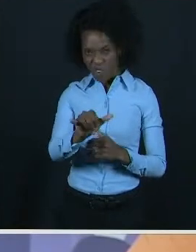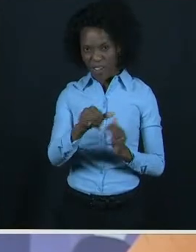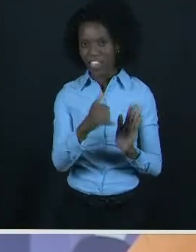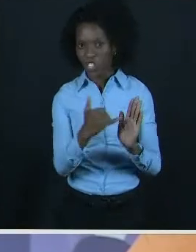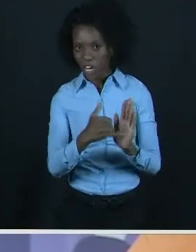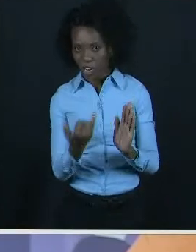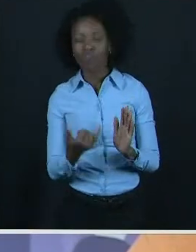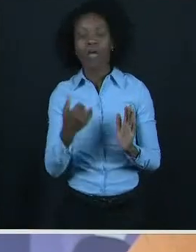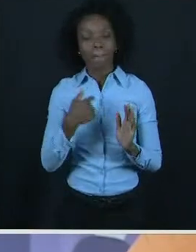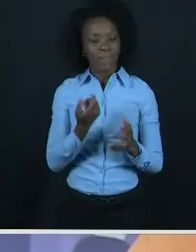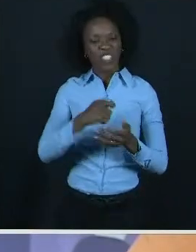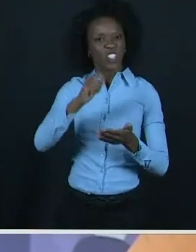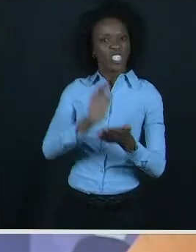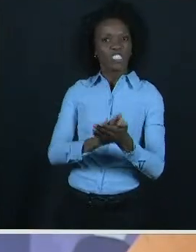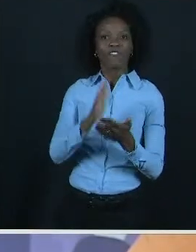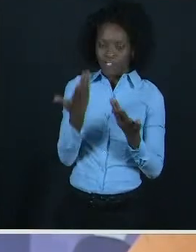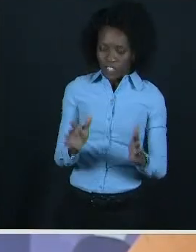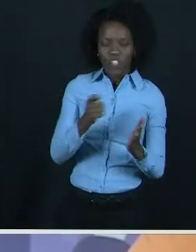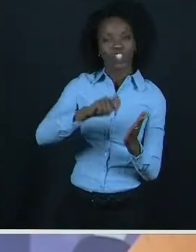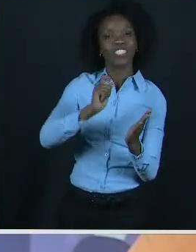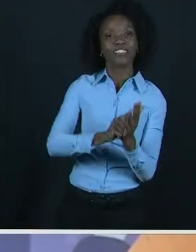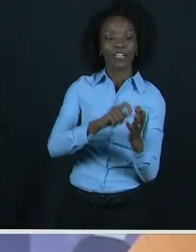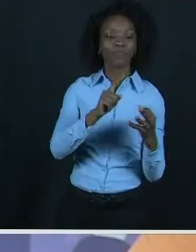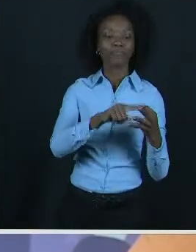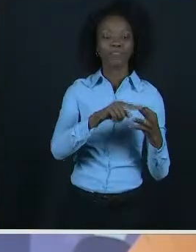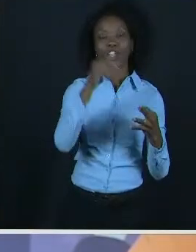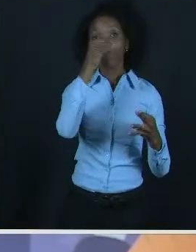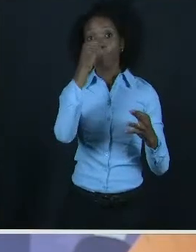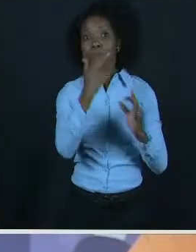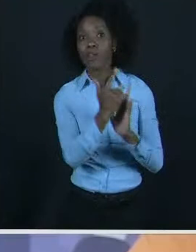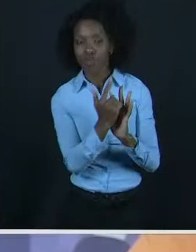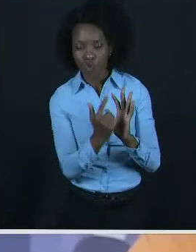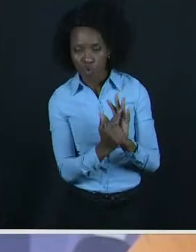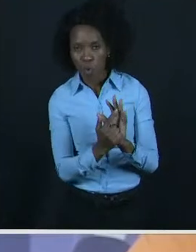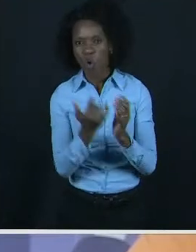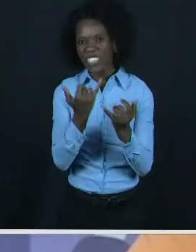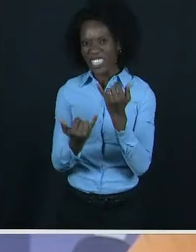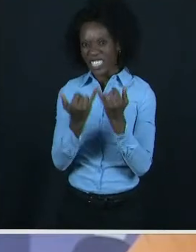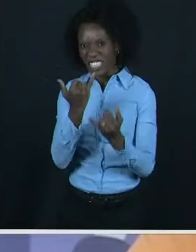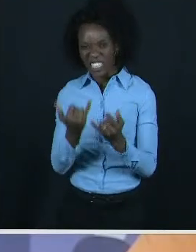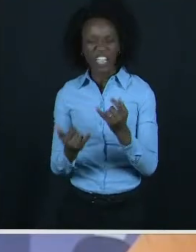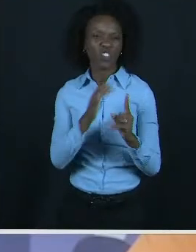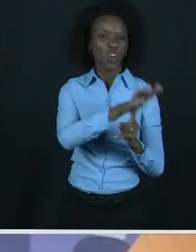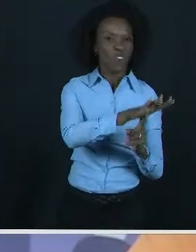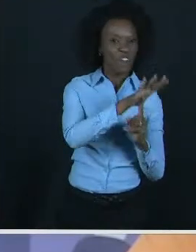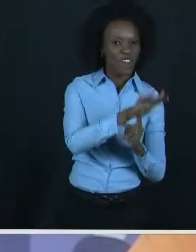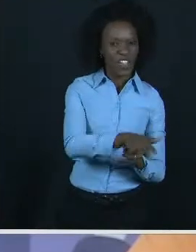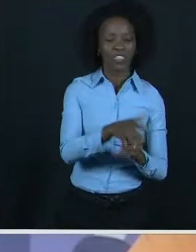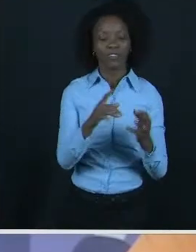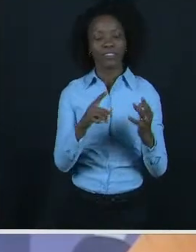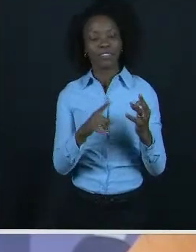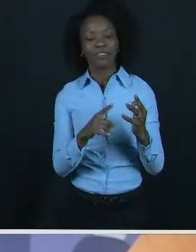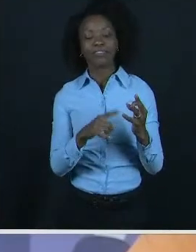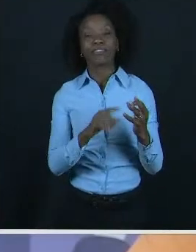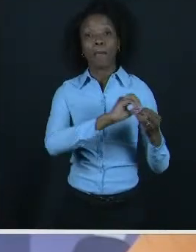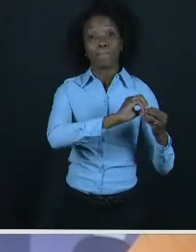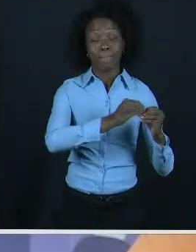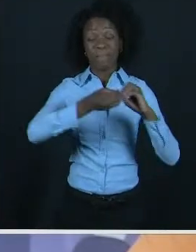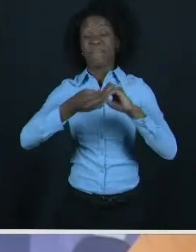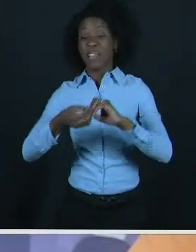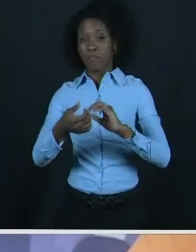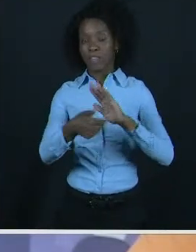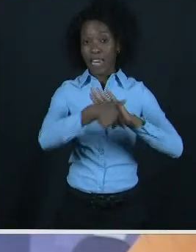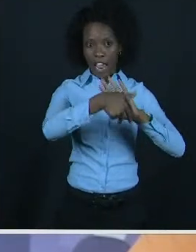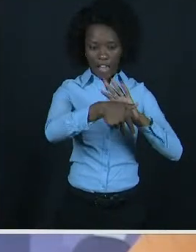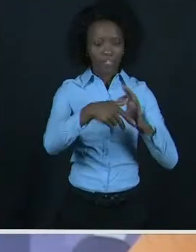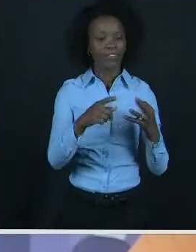legislation, namely the Criminal Law Sexual Offences Related Matters Amendment Act, the Criminal